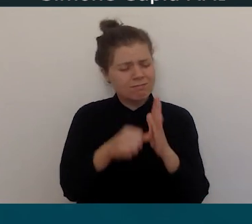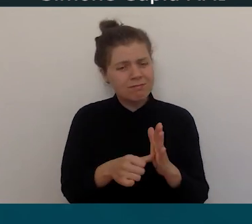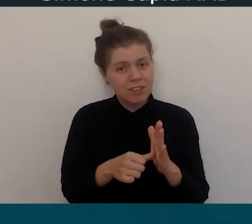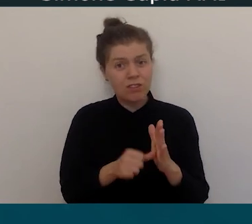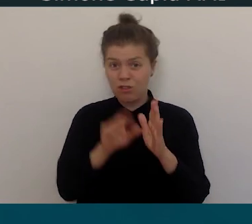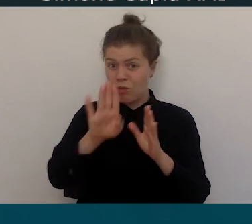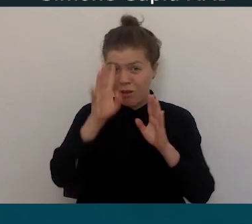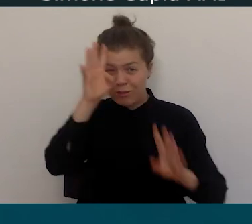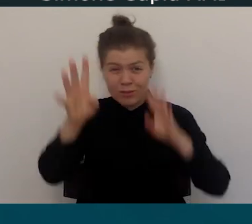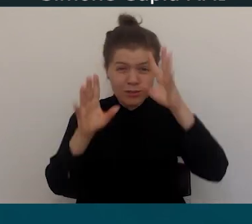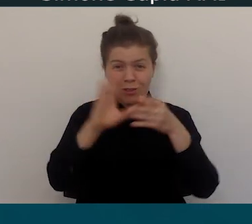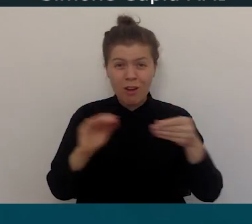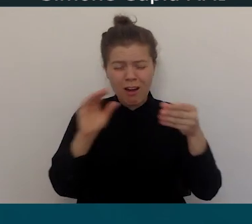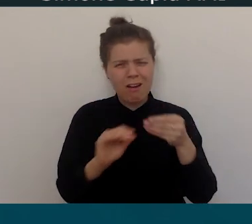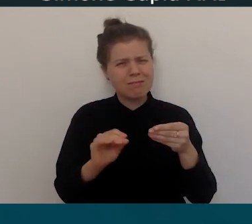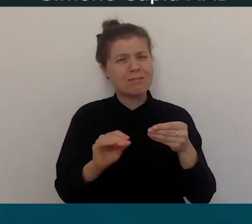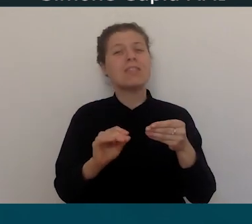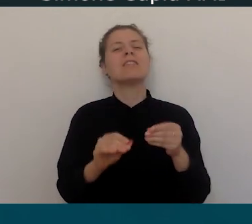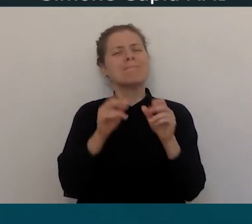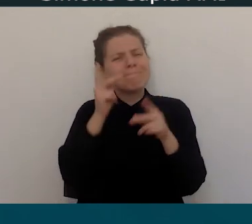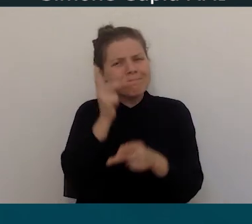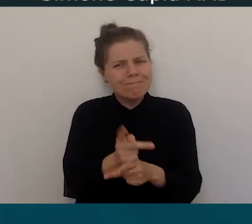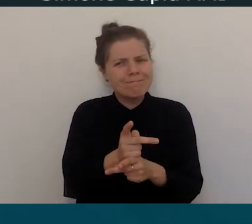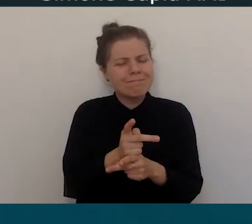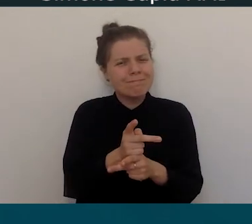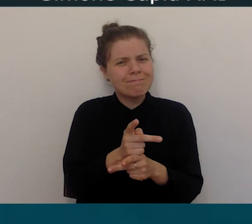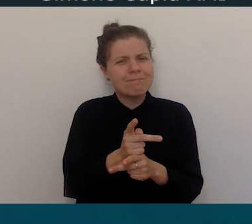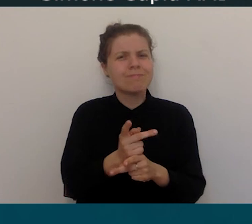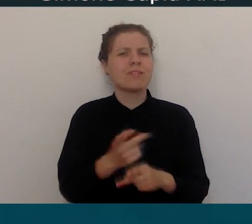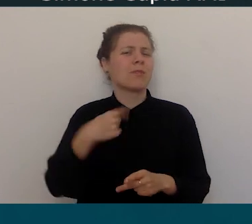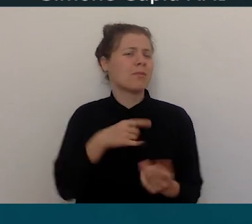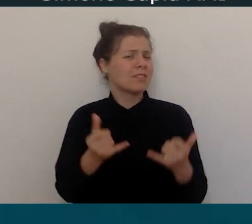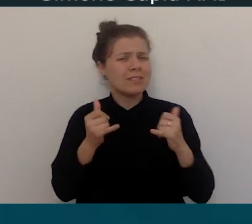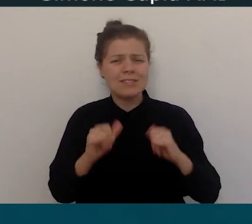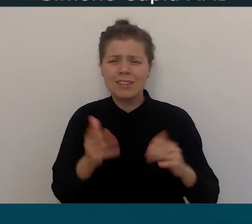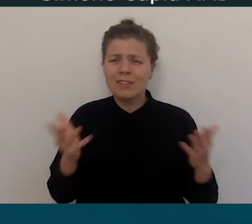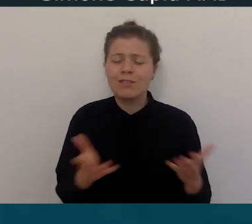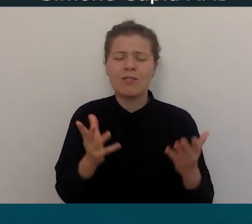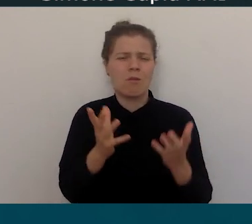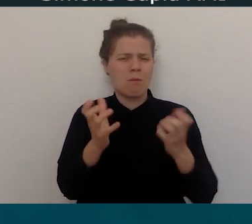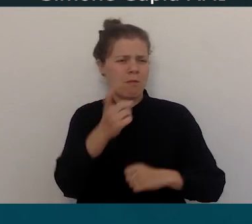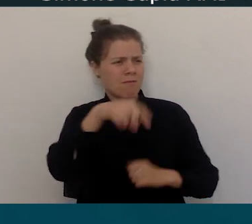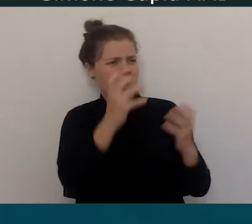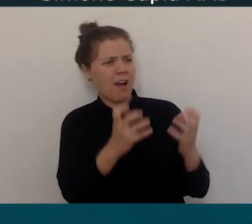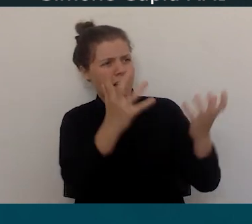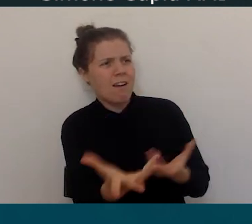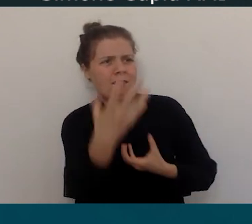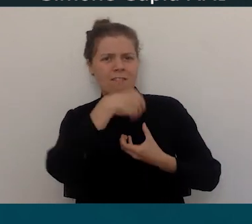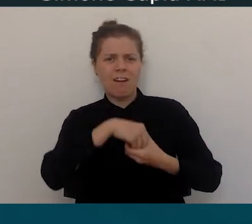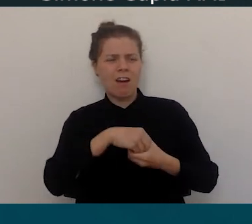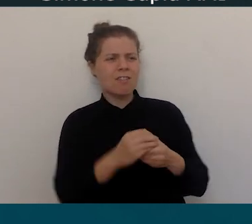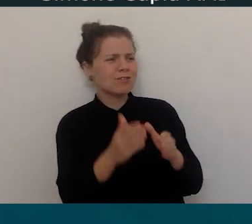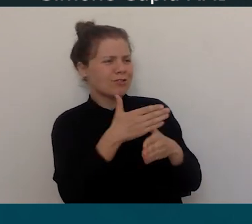creative storytelling. We're still media content makers. We're still here trying to engage audiences and tell